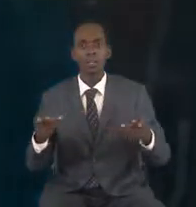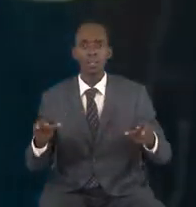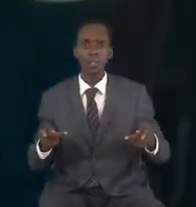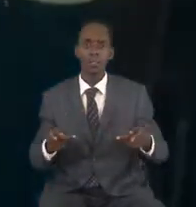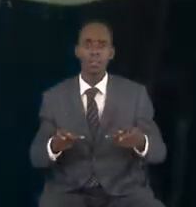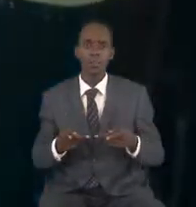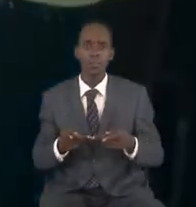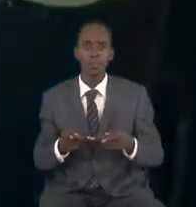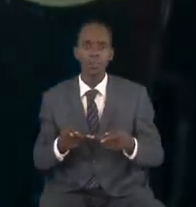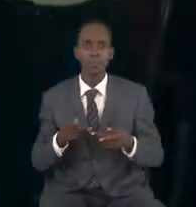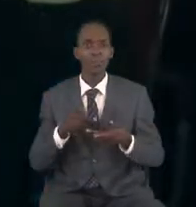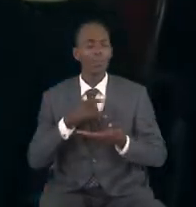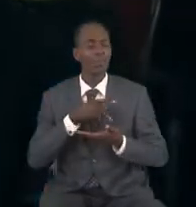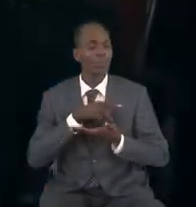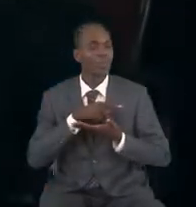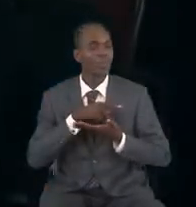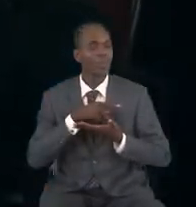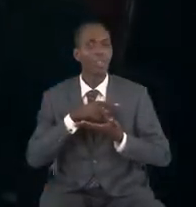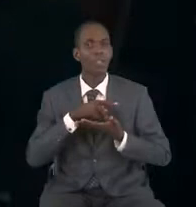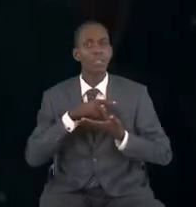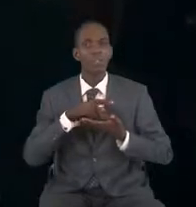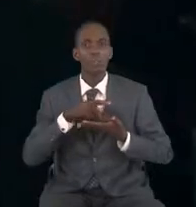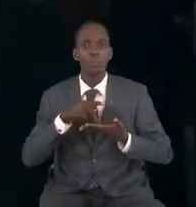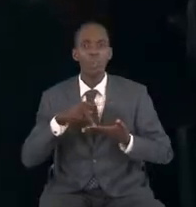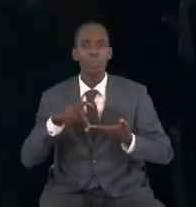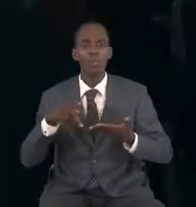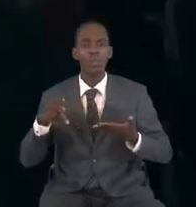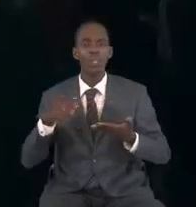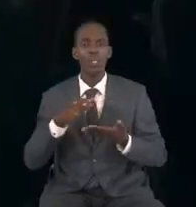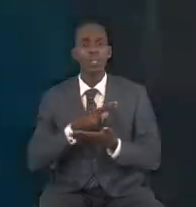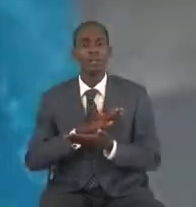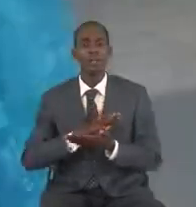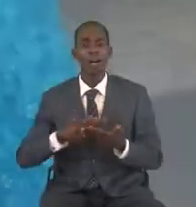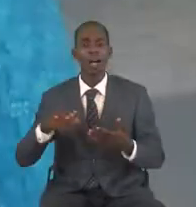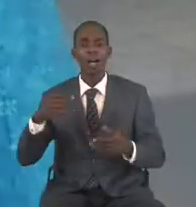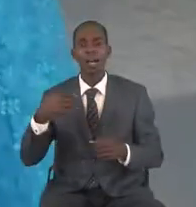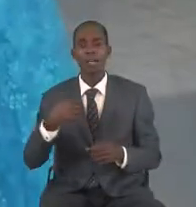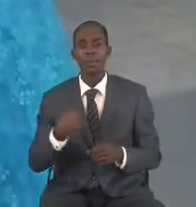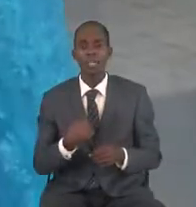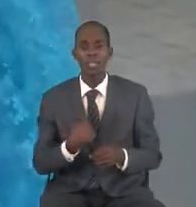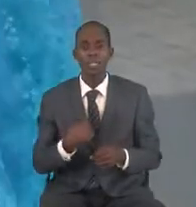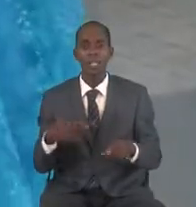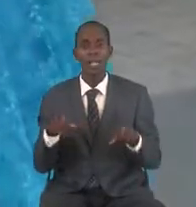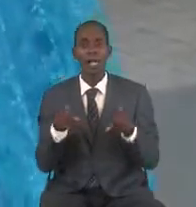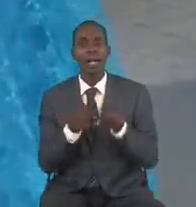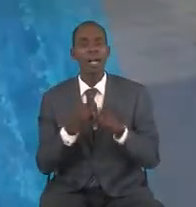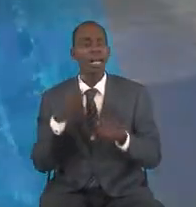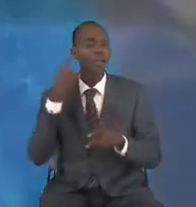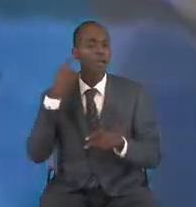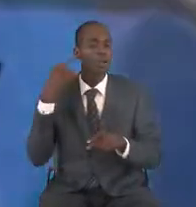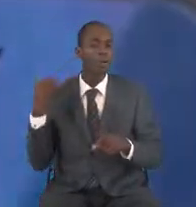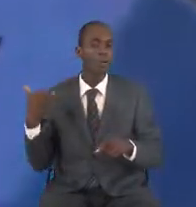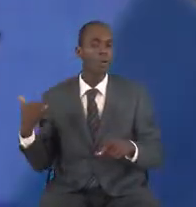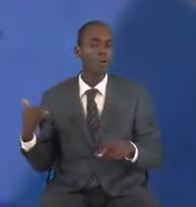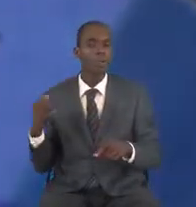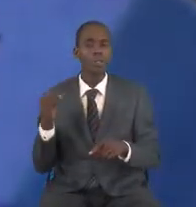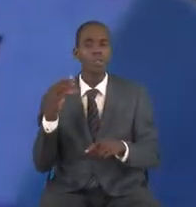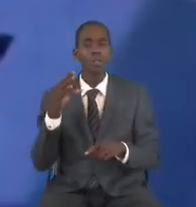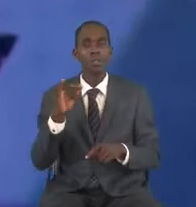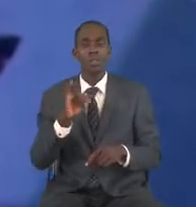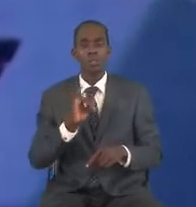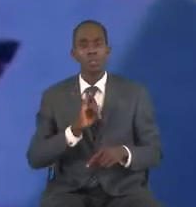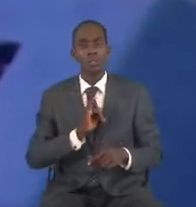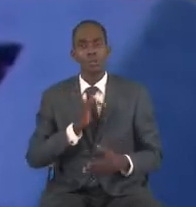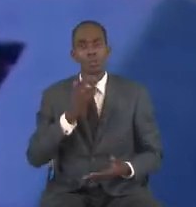Purify, purify, purify me, purify me like gold, so I might